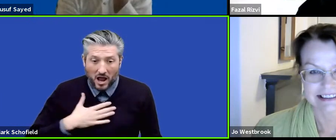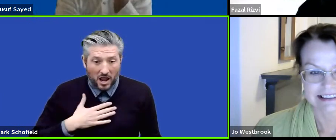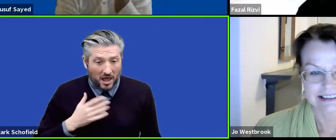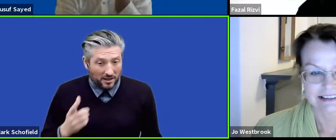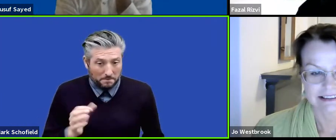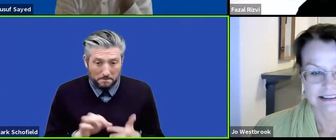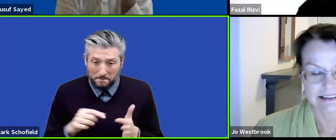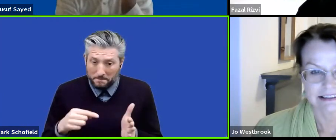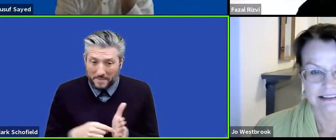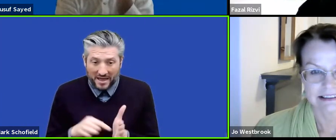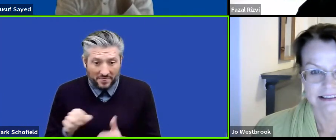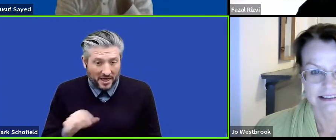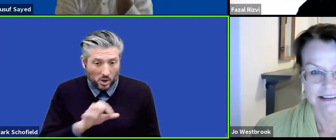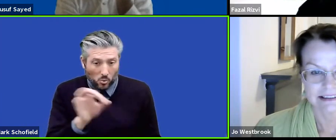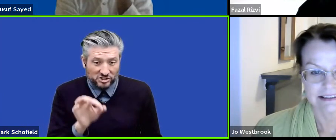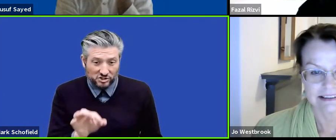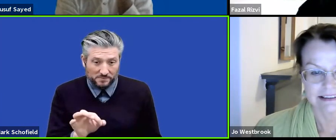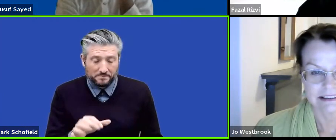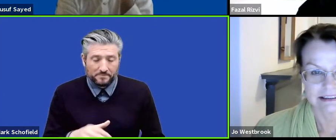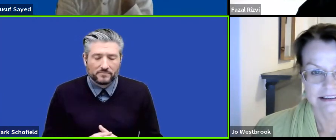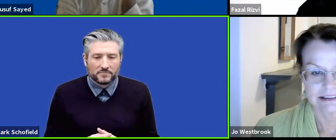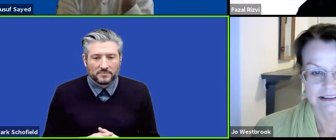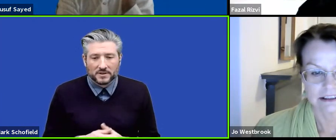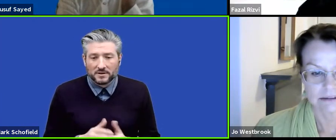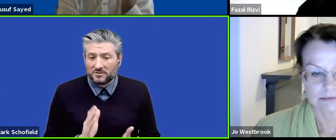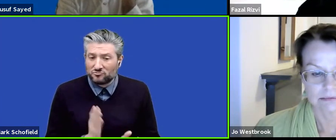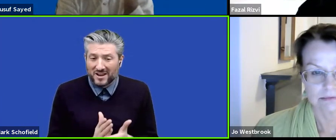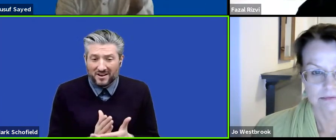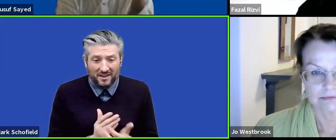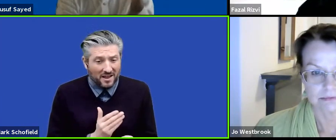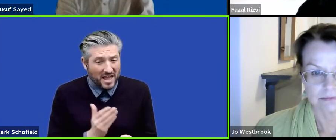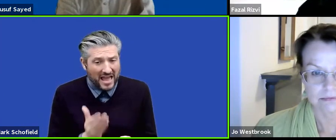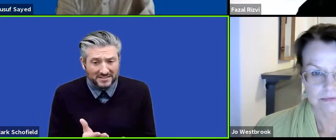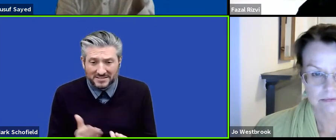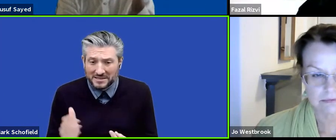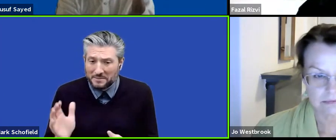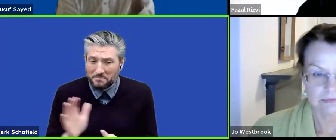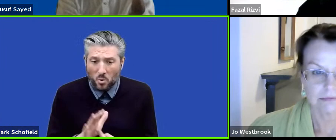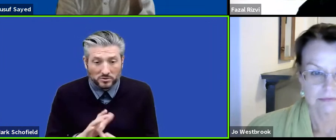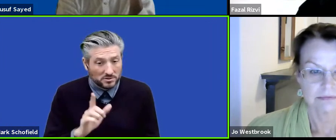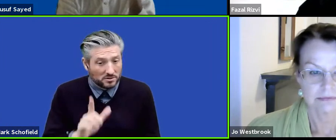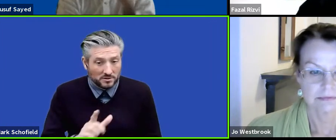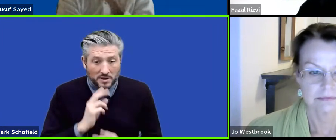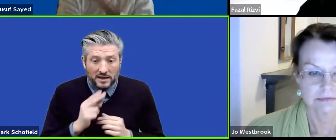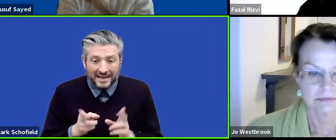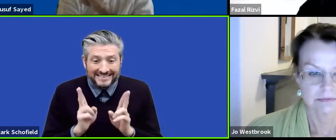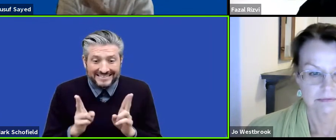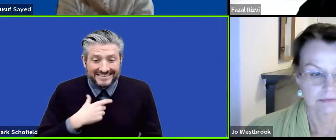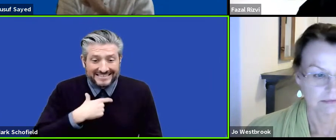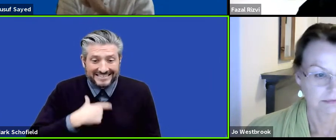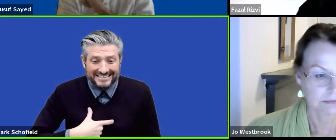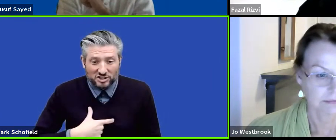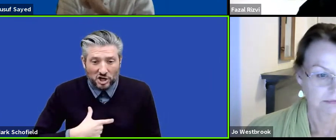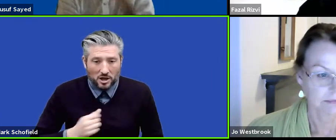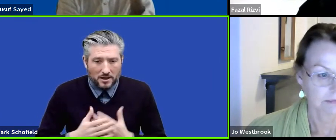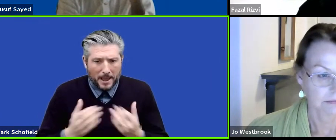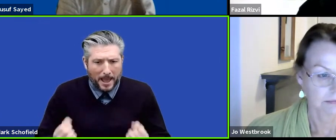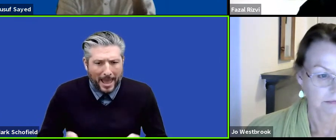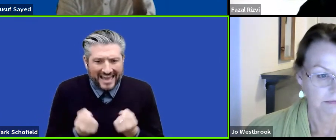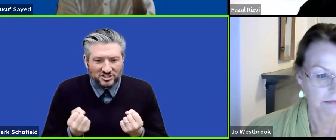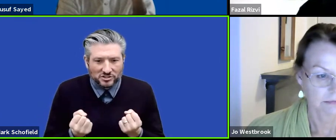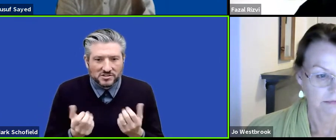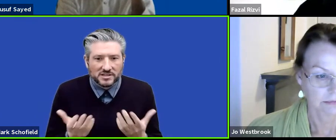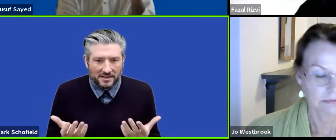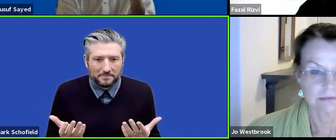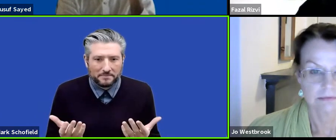end, ultimately what we're saying, it boils down to teacher agency. And one of the unintended plus sides of the COVID pandemic